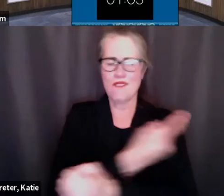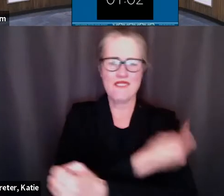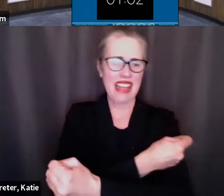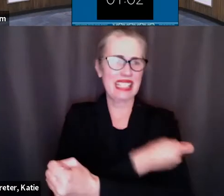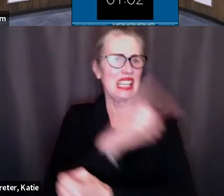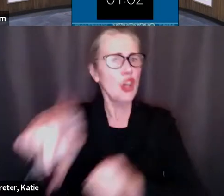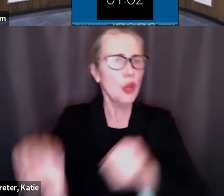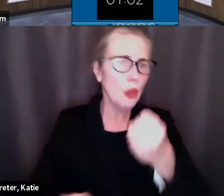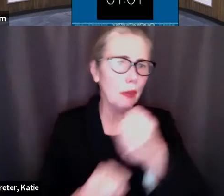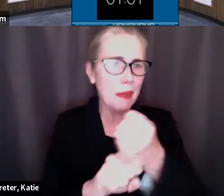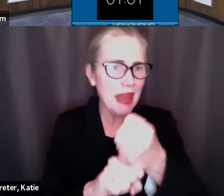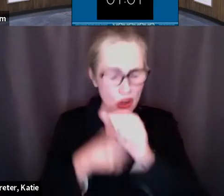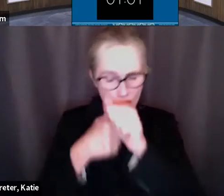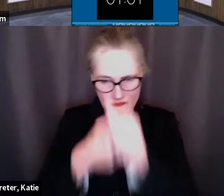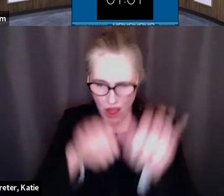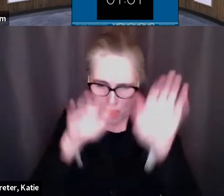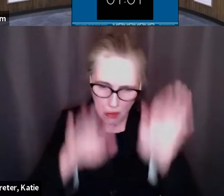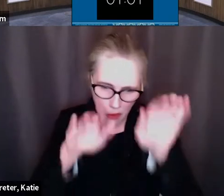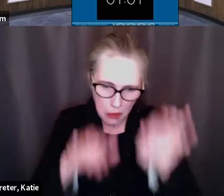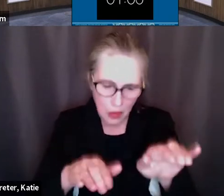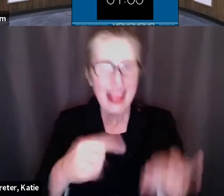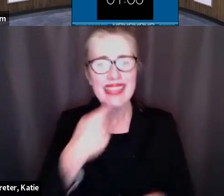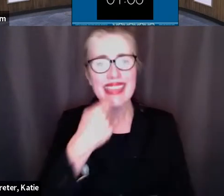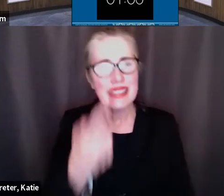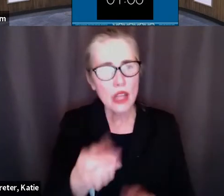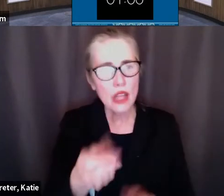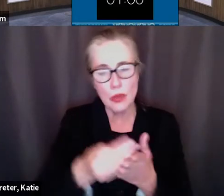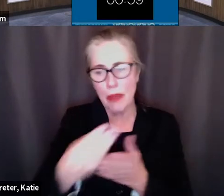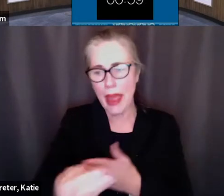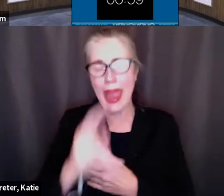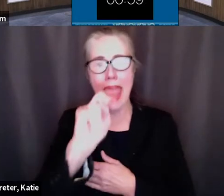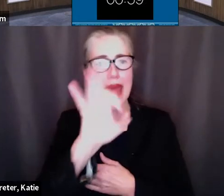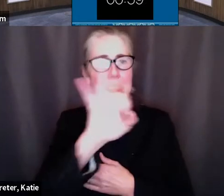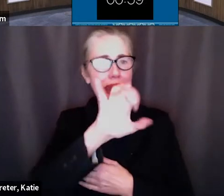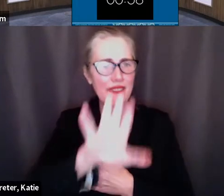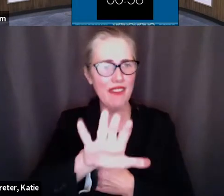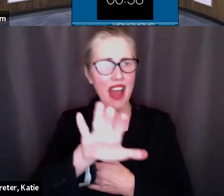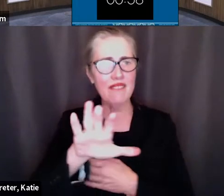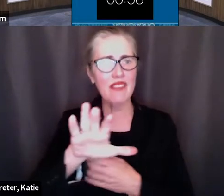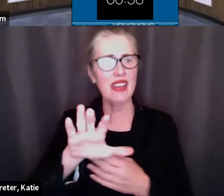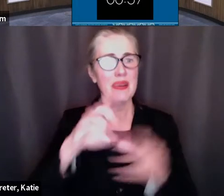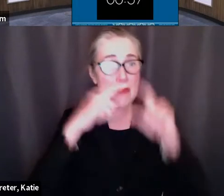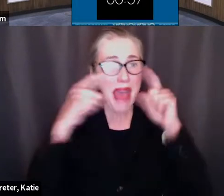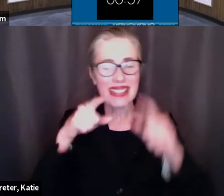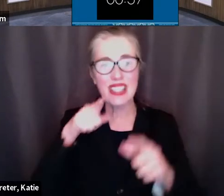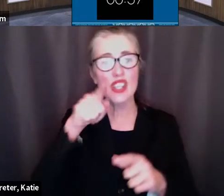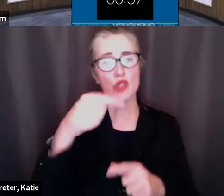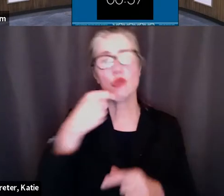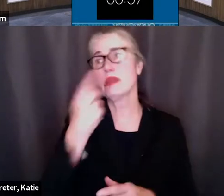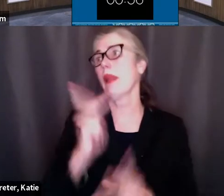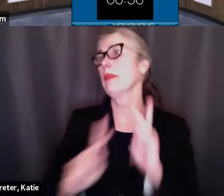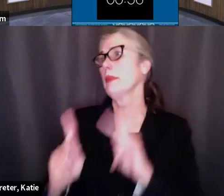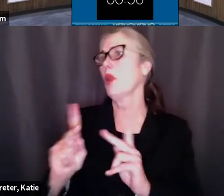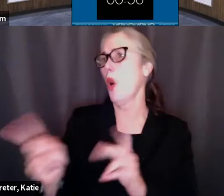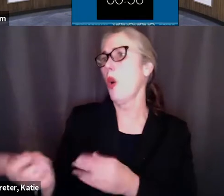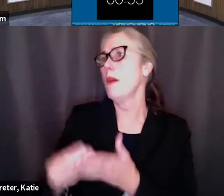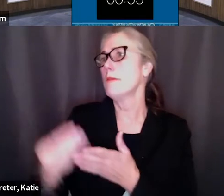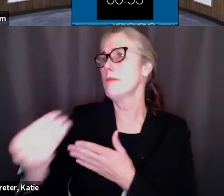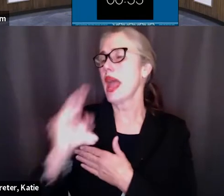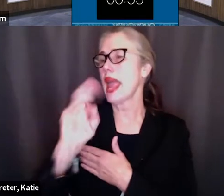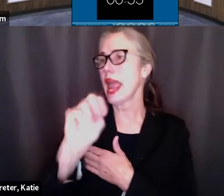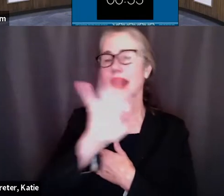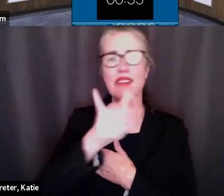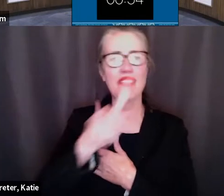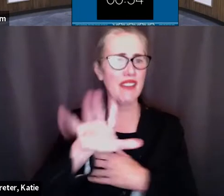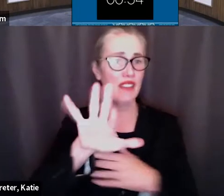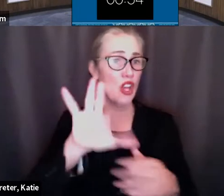super remote and 95 masks because you're getting paid to do it not because you care i know this is because you care for kids